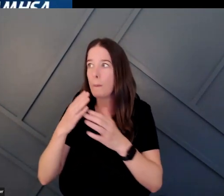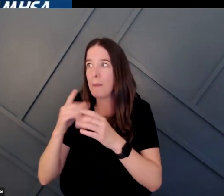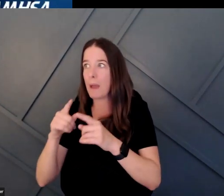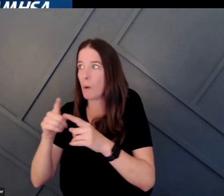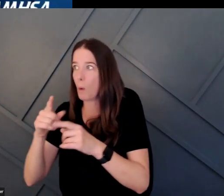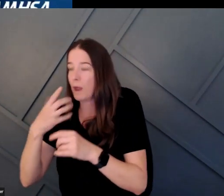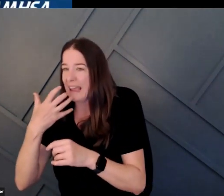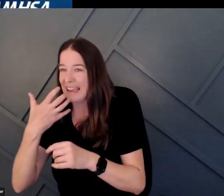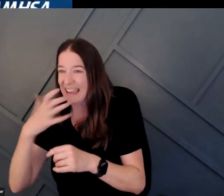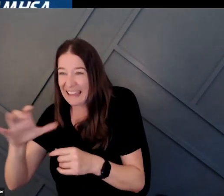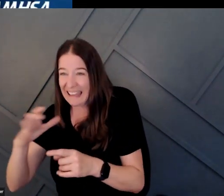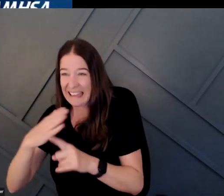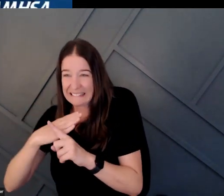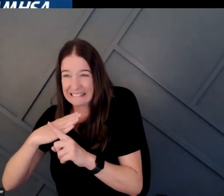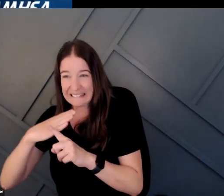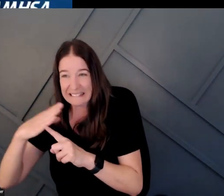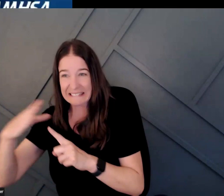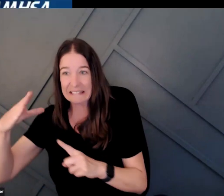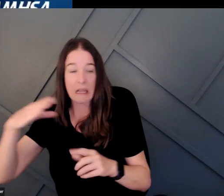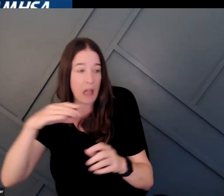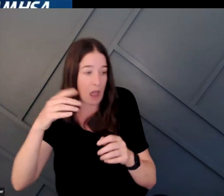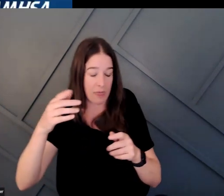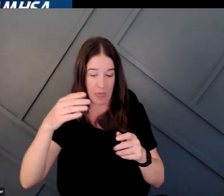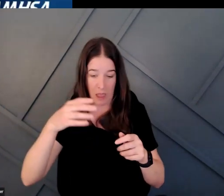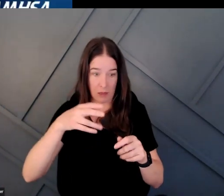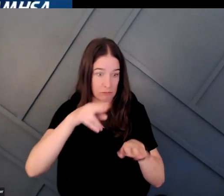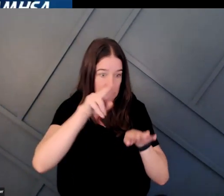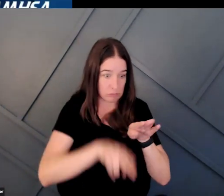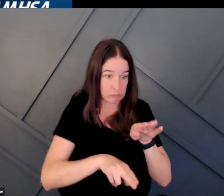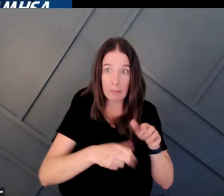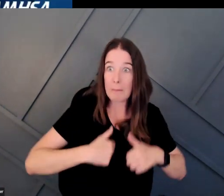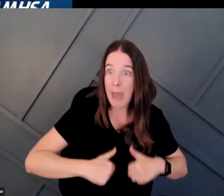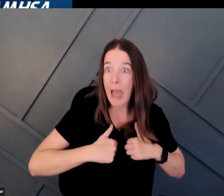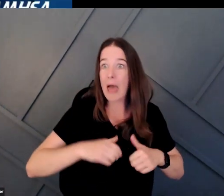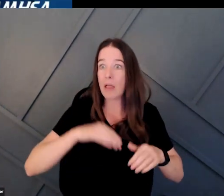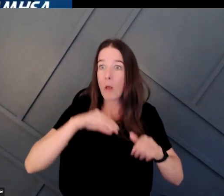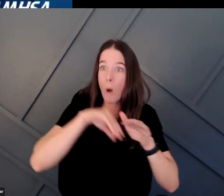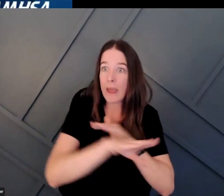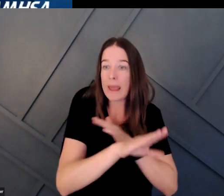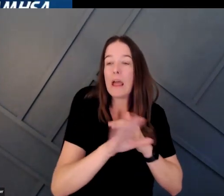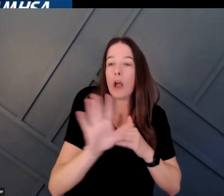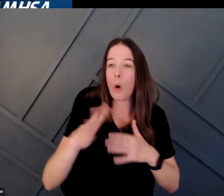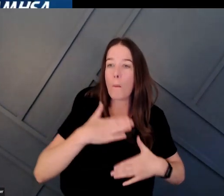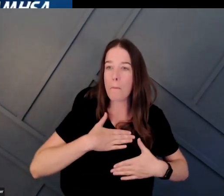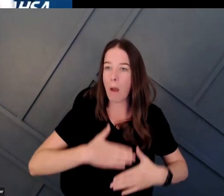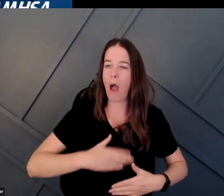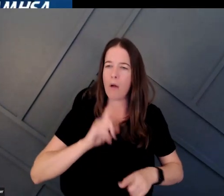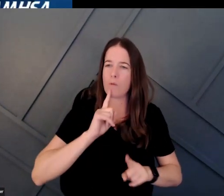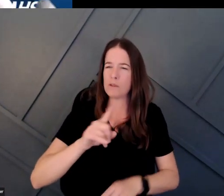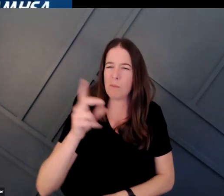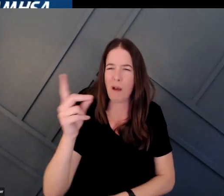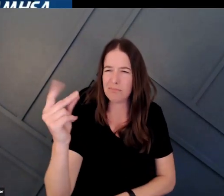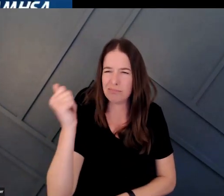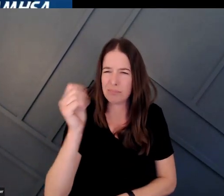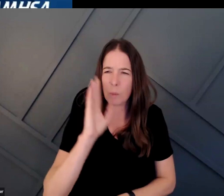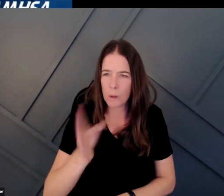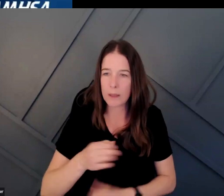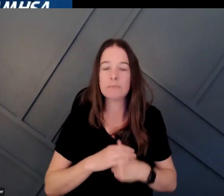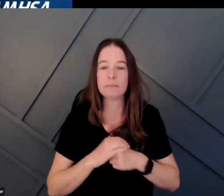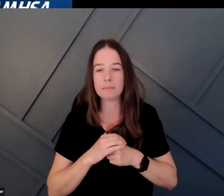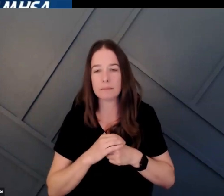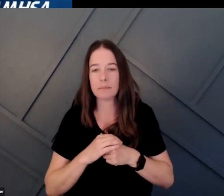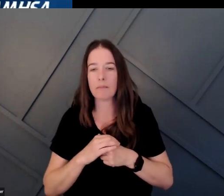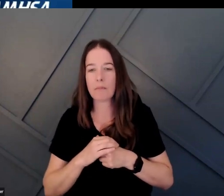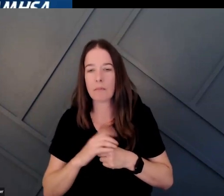need to kind of enhance our understanding of that and how this also interacts with our brains, our neuro kind of cognitive